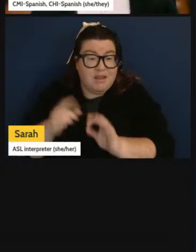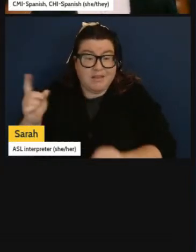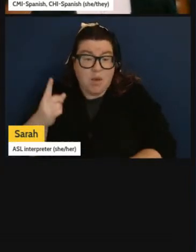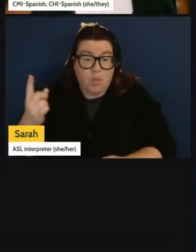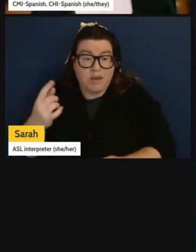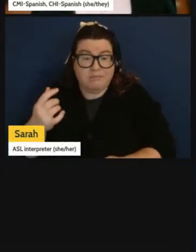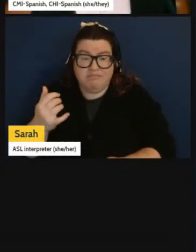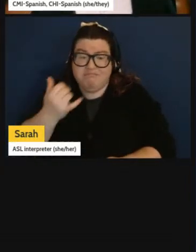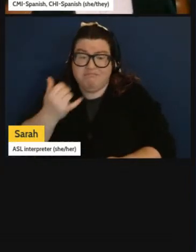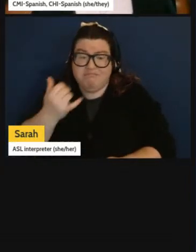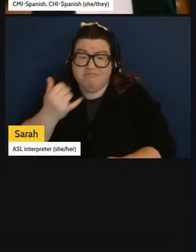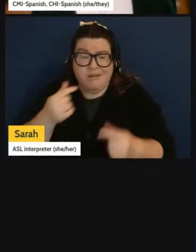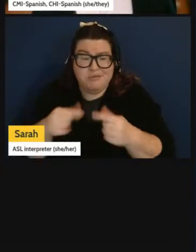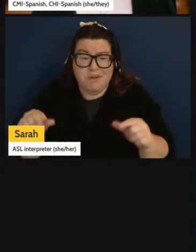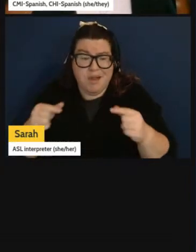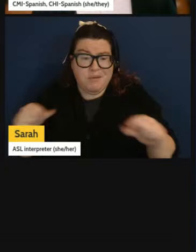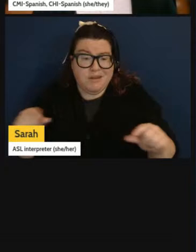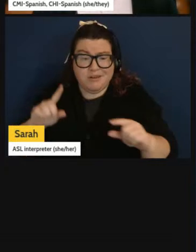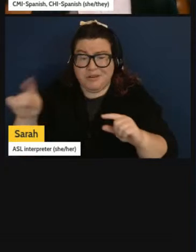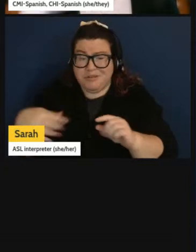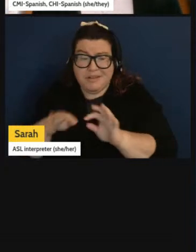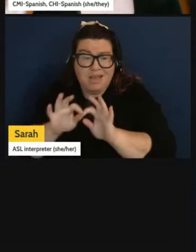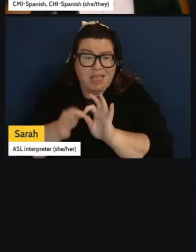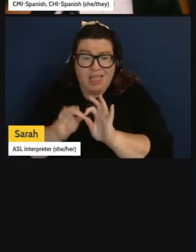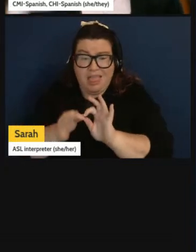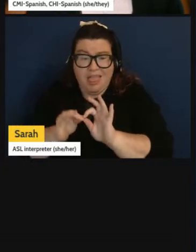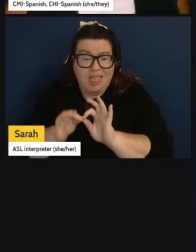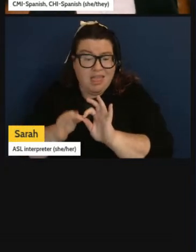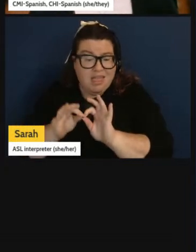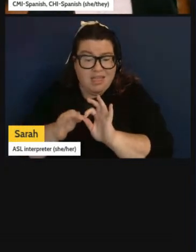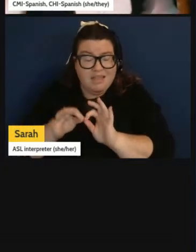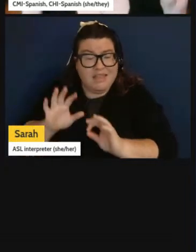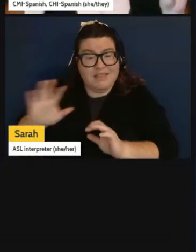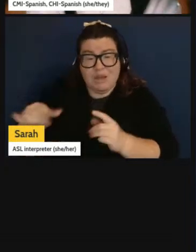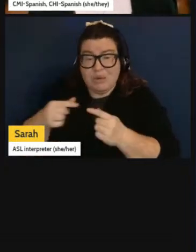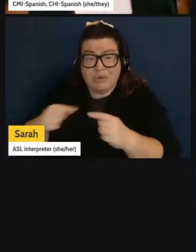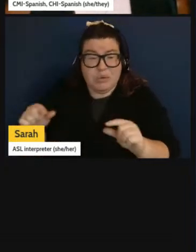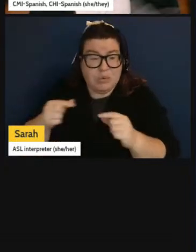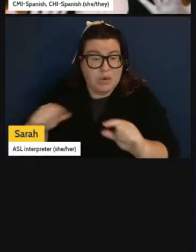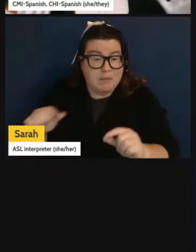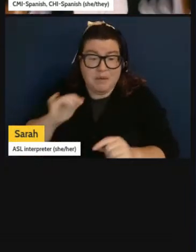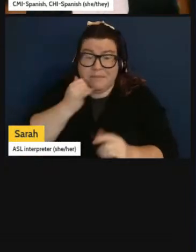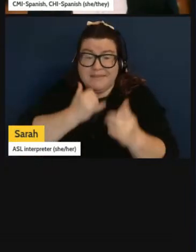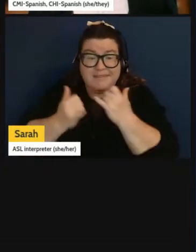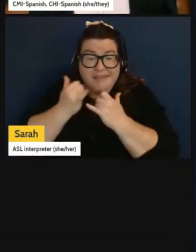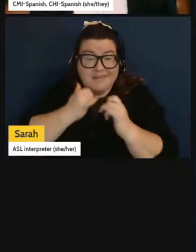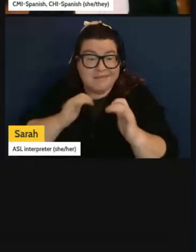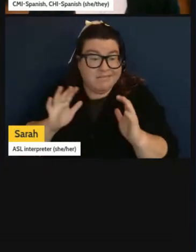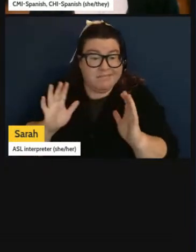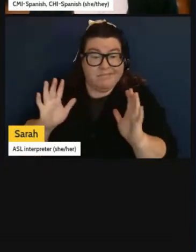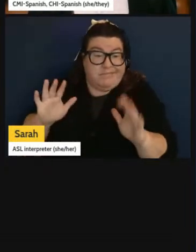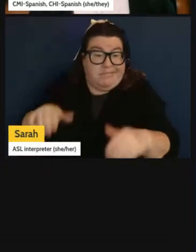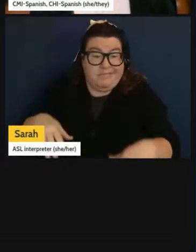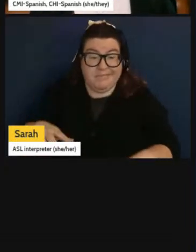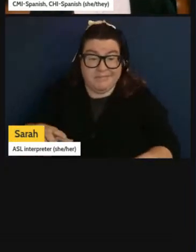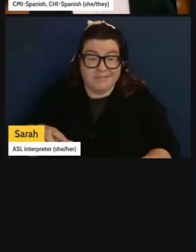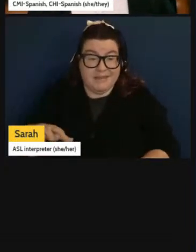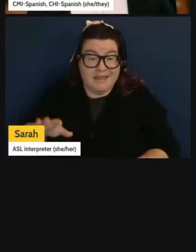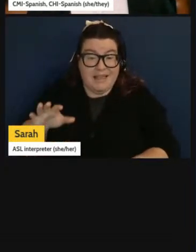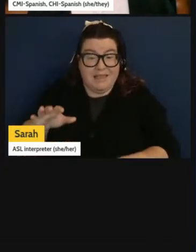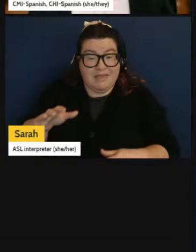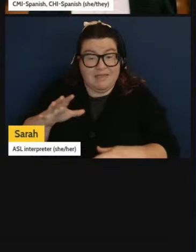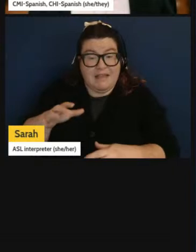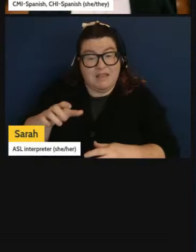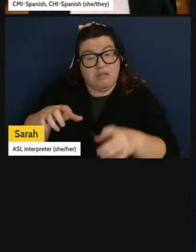grammar and you're just interpreting their grammar mistakes. That's a descriptivist